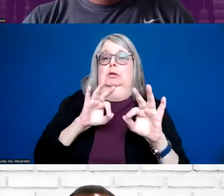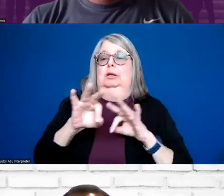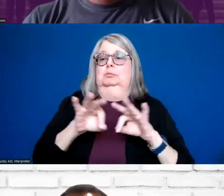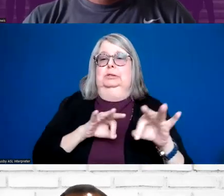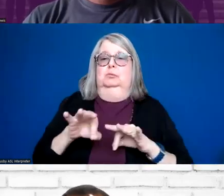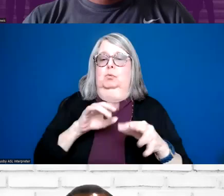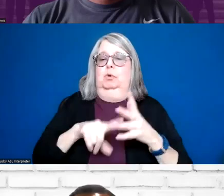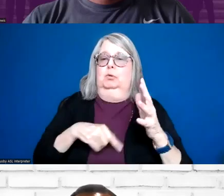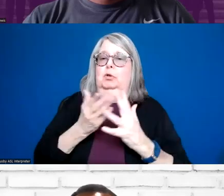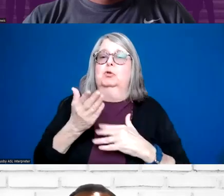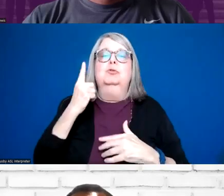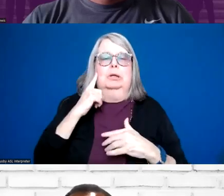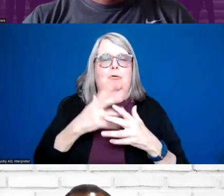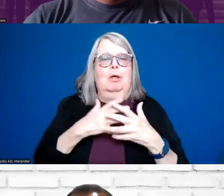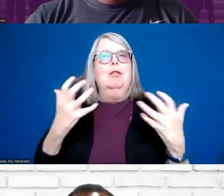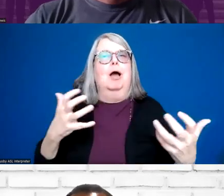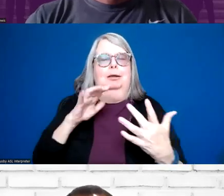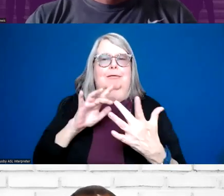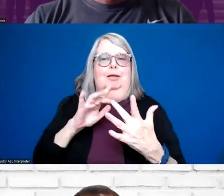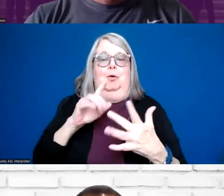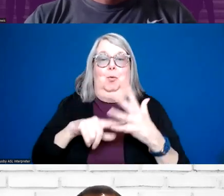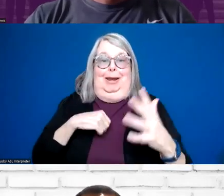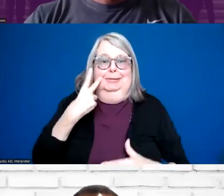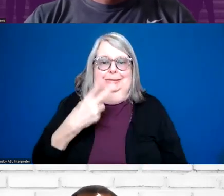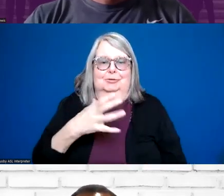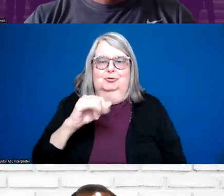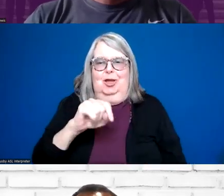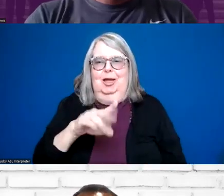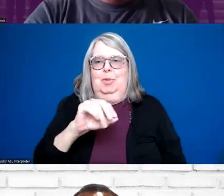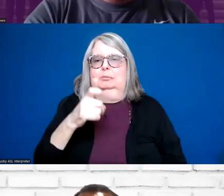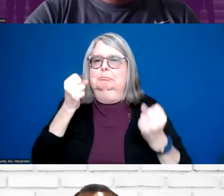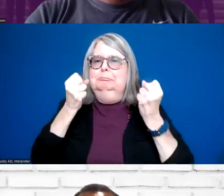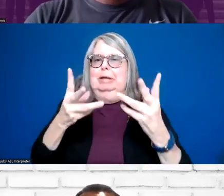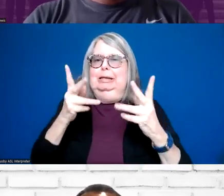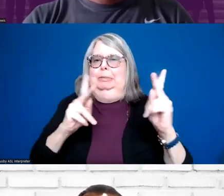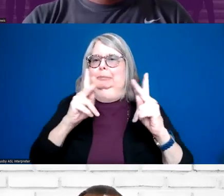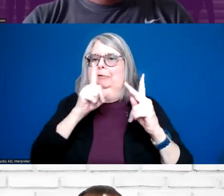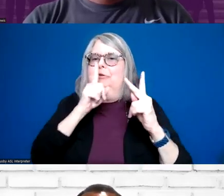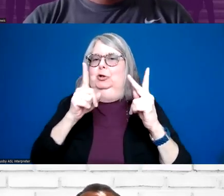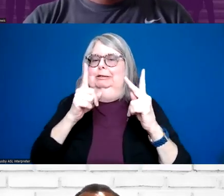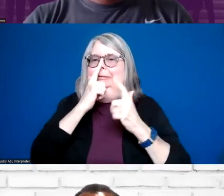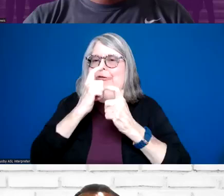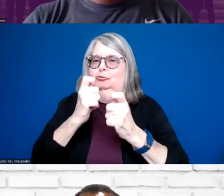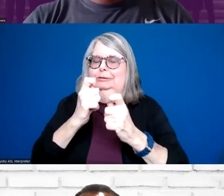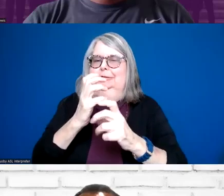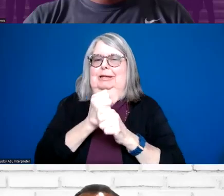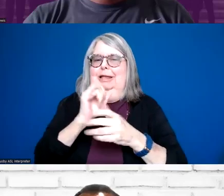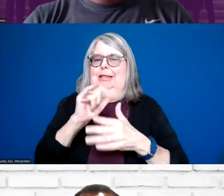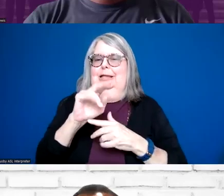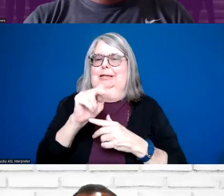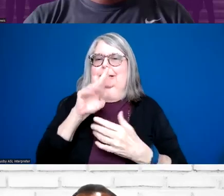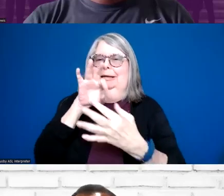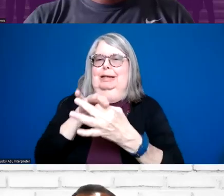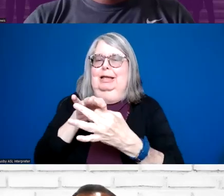you're going to be hearing a lot of contact, at least from what I'm seeing in the chat box. There are a lot of people that really are interested in getting that link and connecting up,